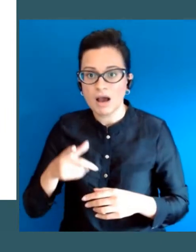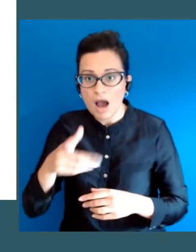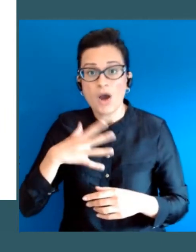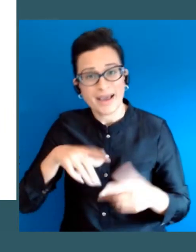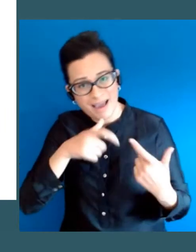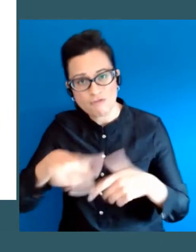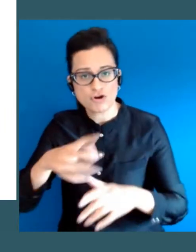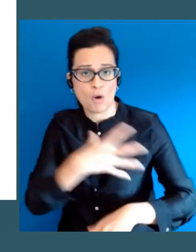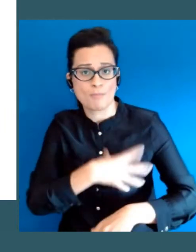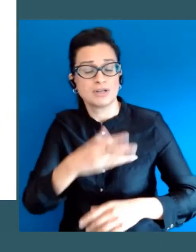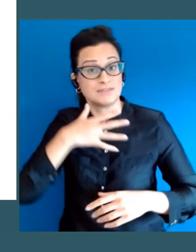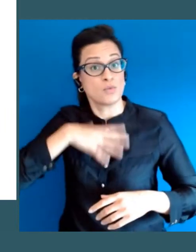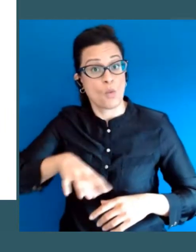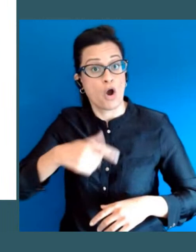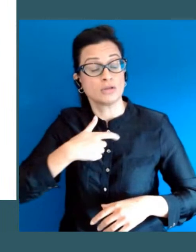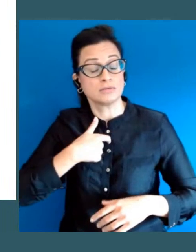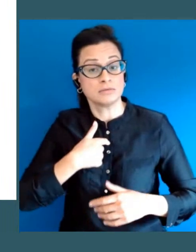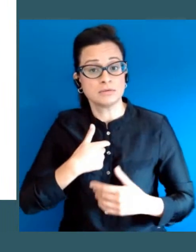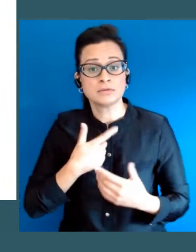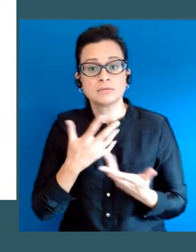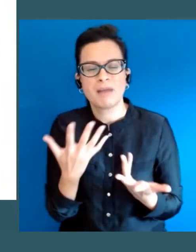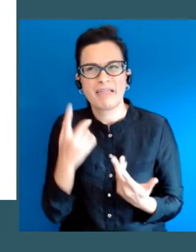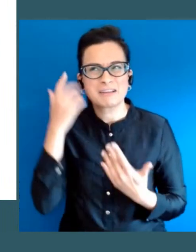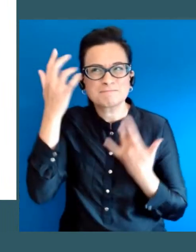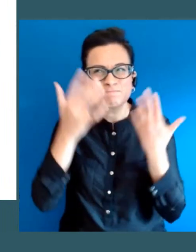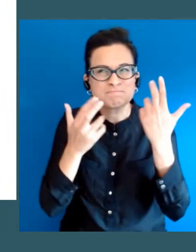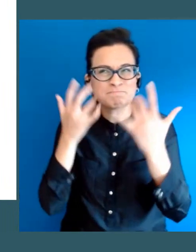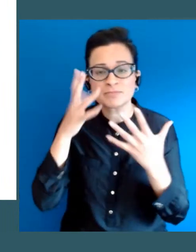also was thinking about starting